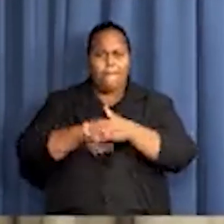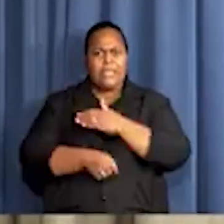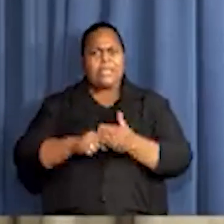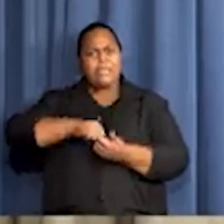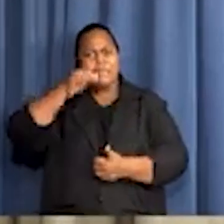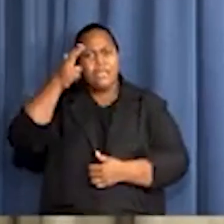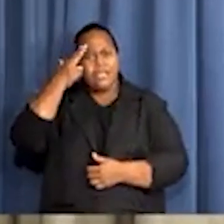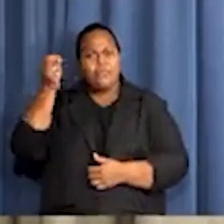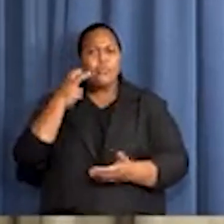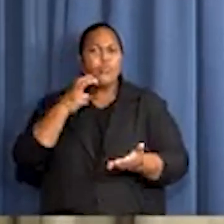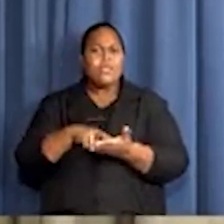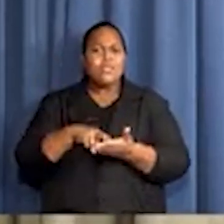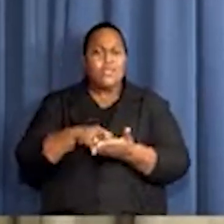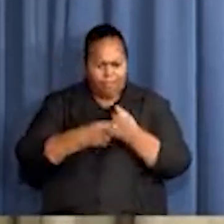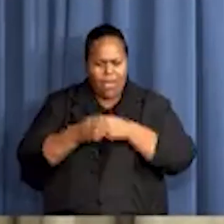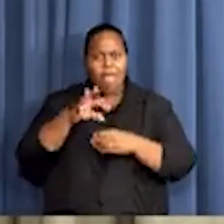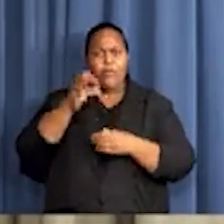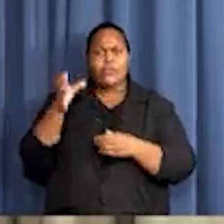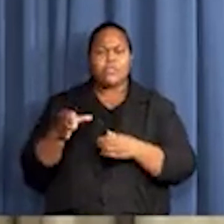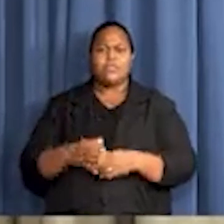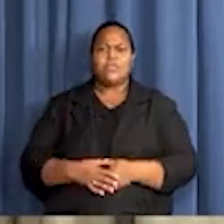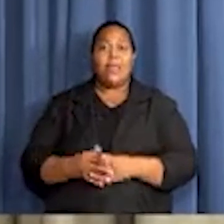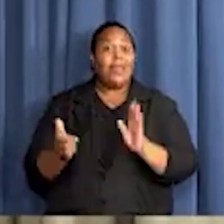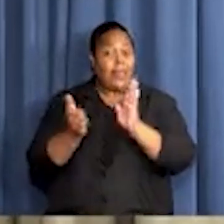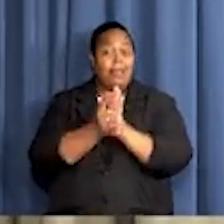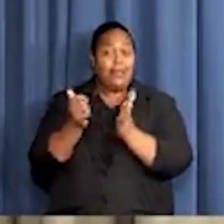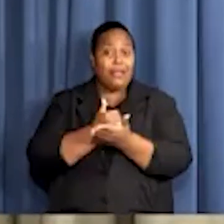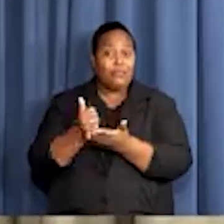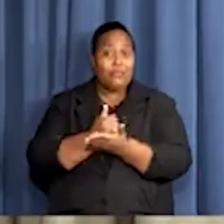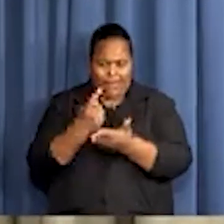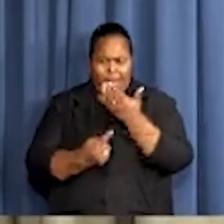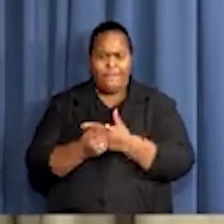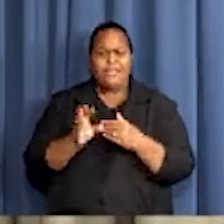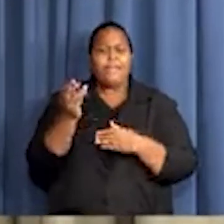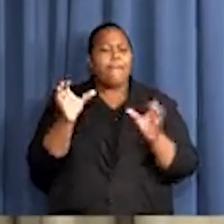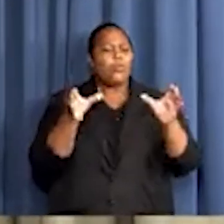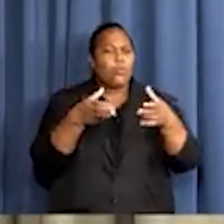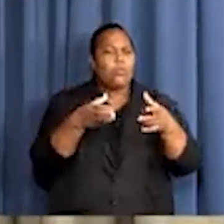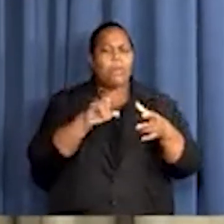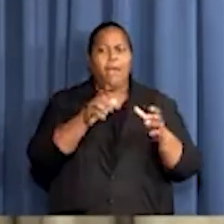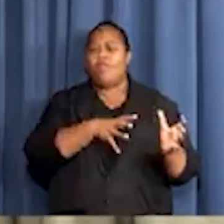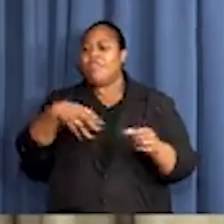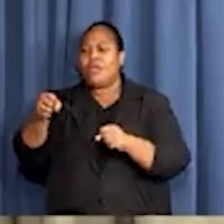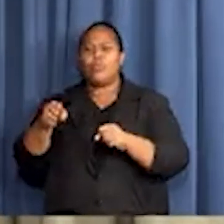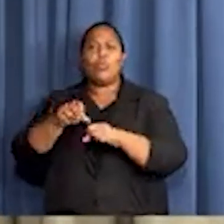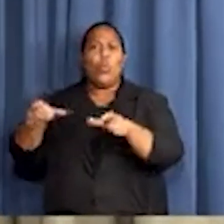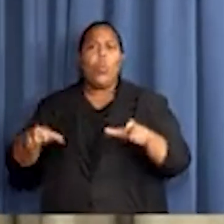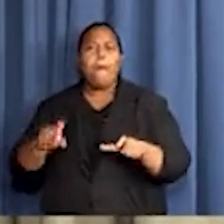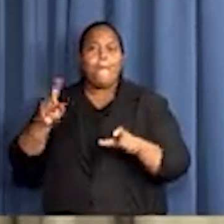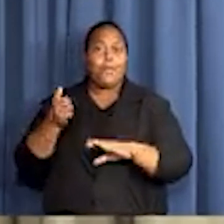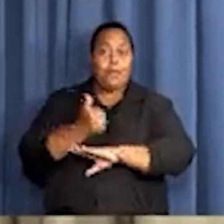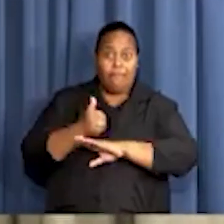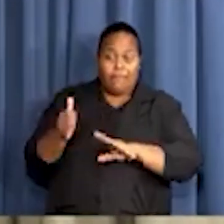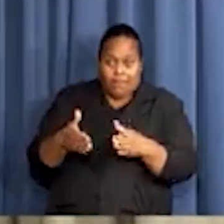to register as voters. Legal action was taken by some group, but meanwhile, government is engaged